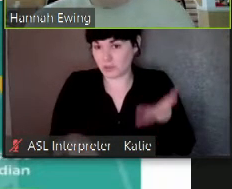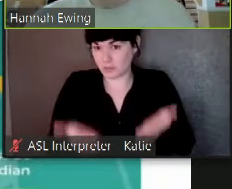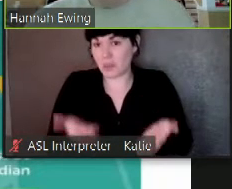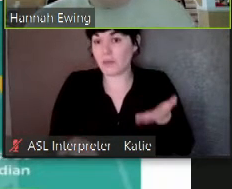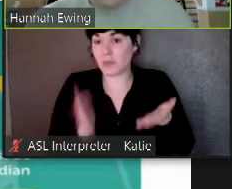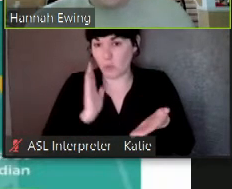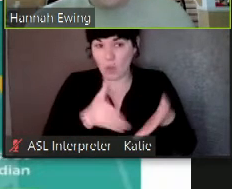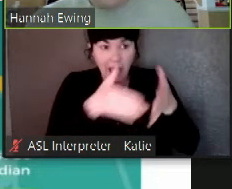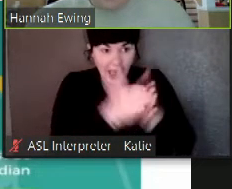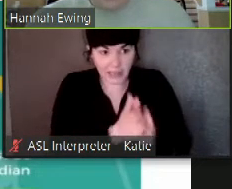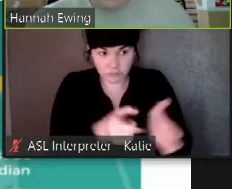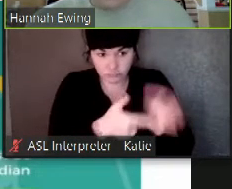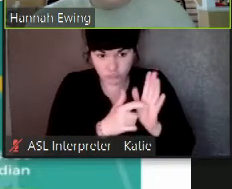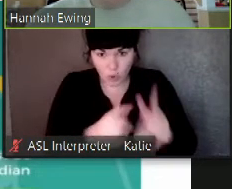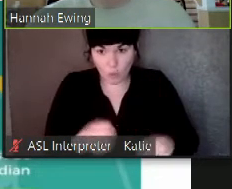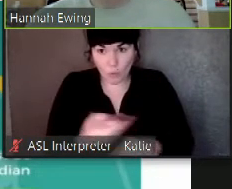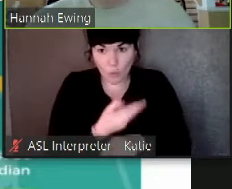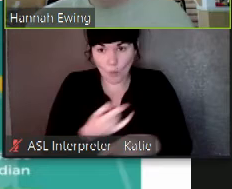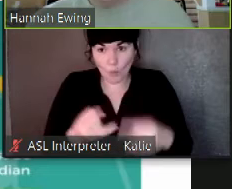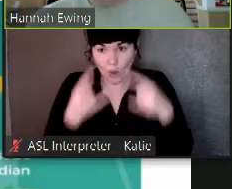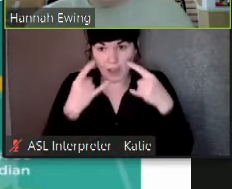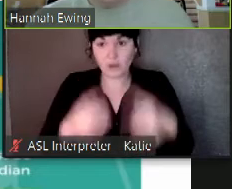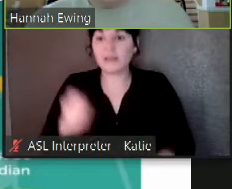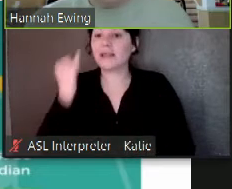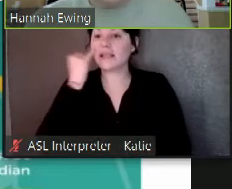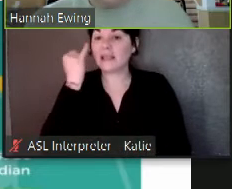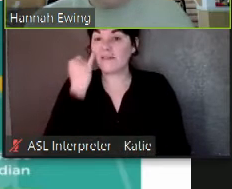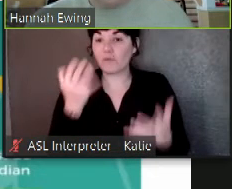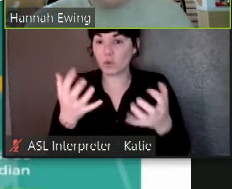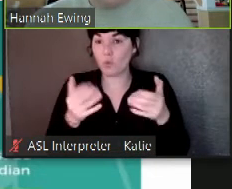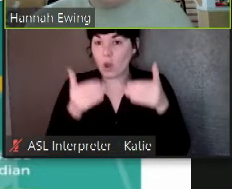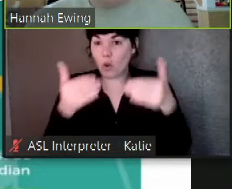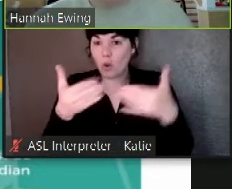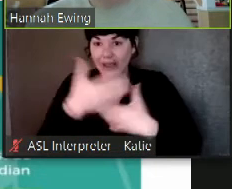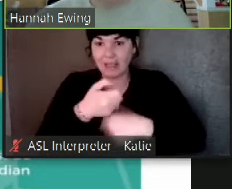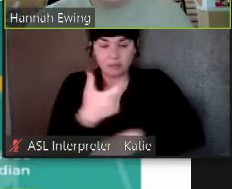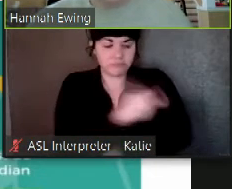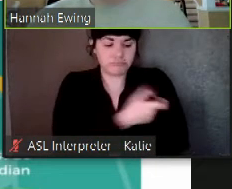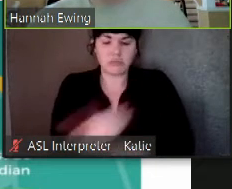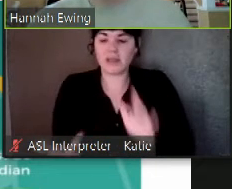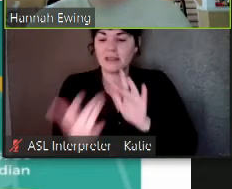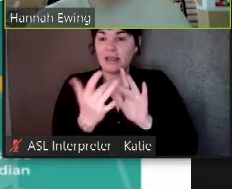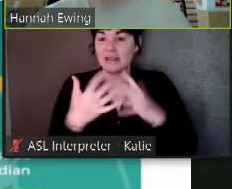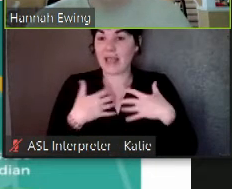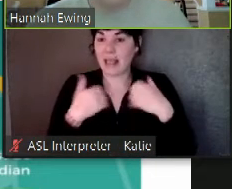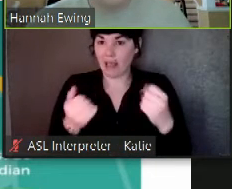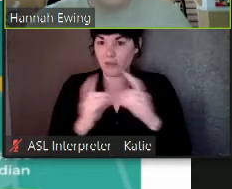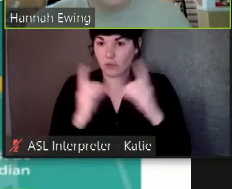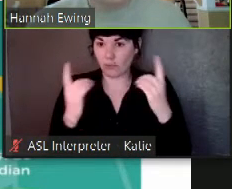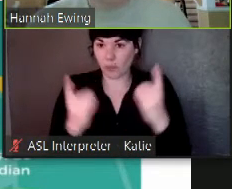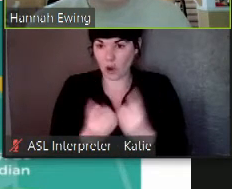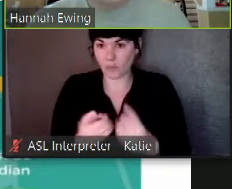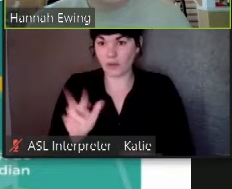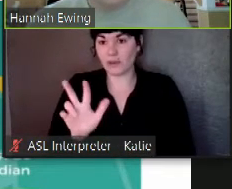And if you would like to get vaccinated, you can always give us a call at the Health Department through our TCF Center at 313-230